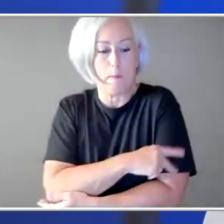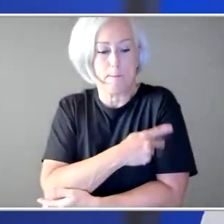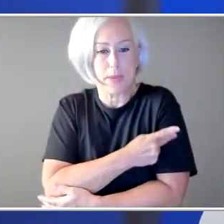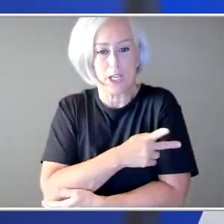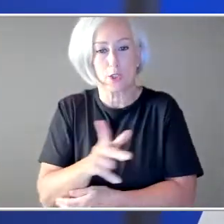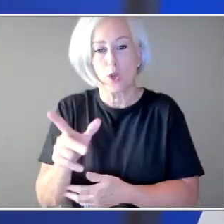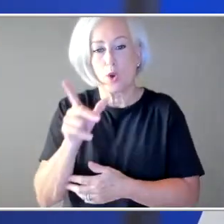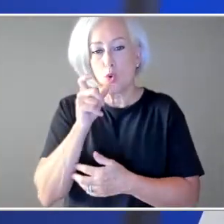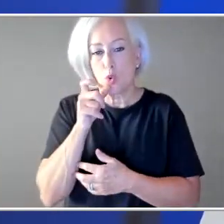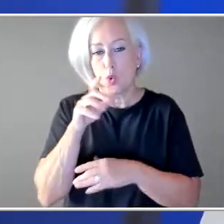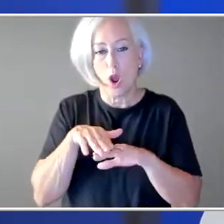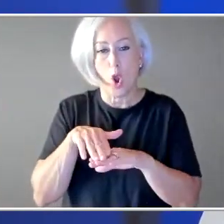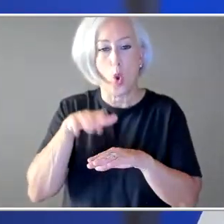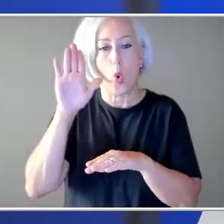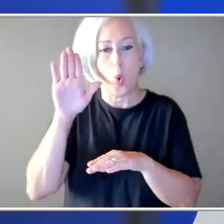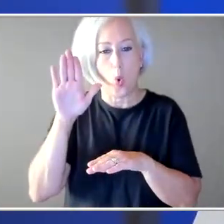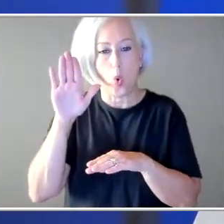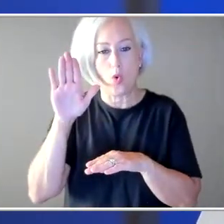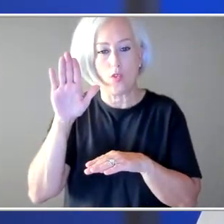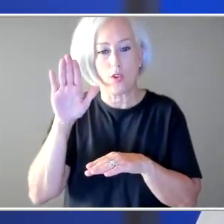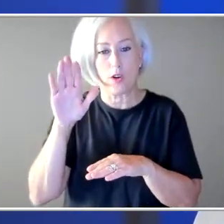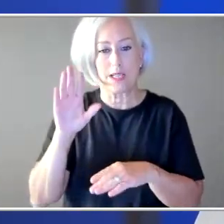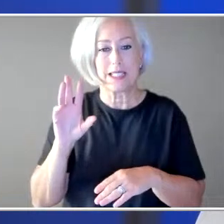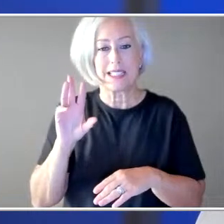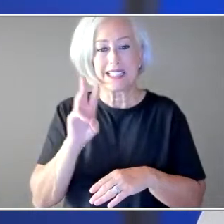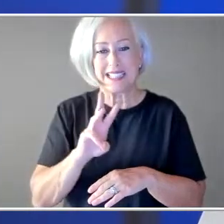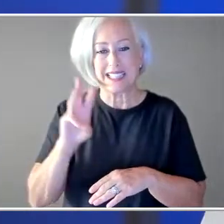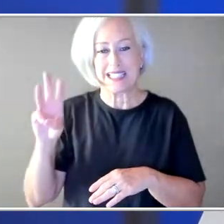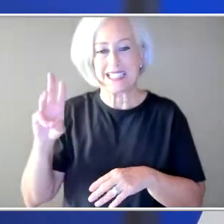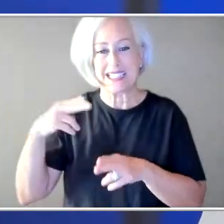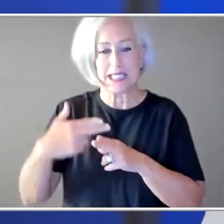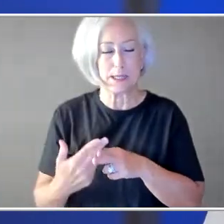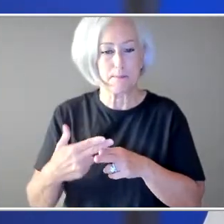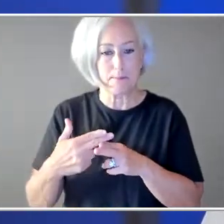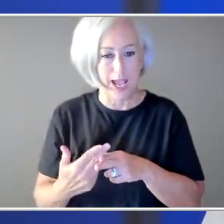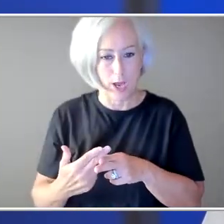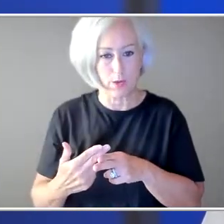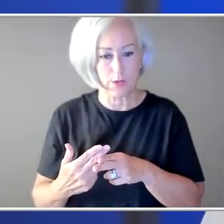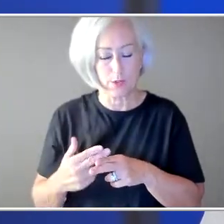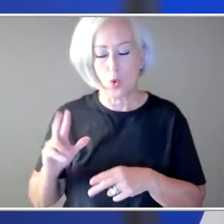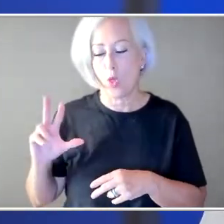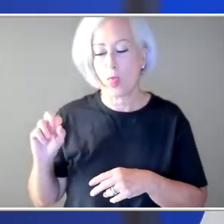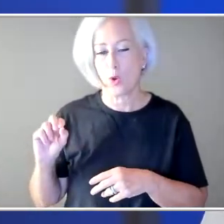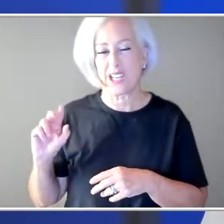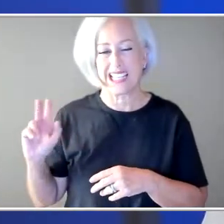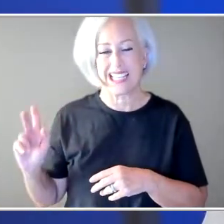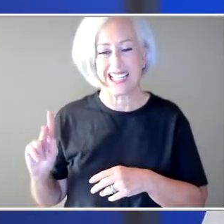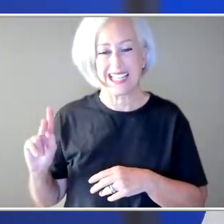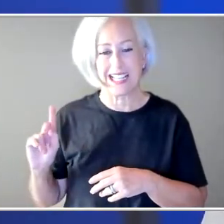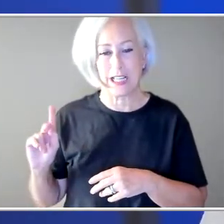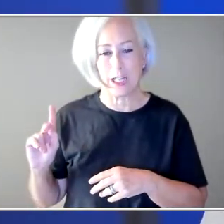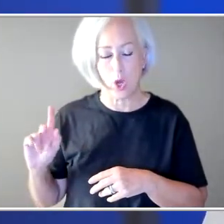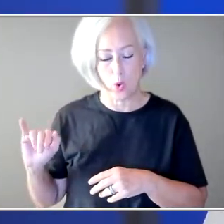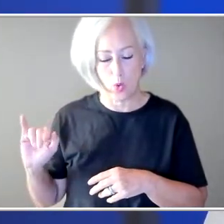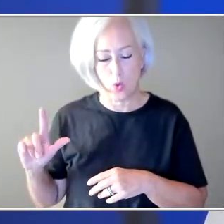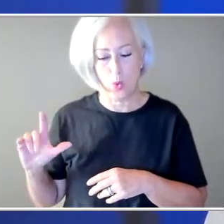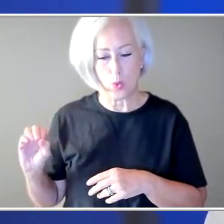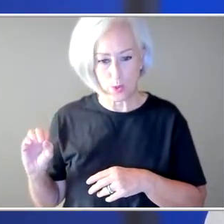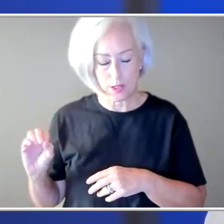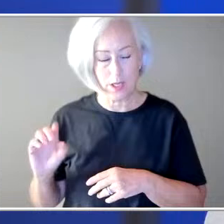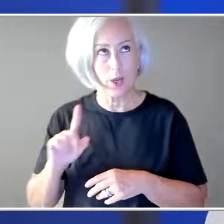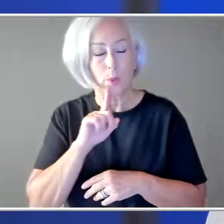over 66 pounds or 30 kilos. So we're so excited because